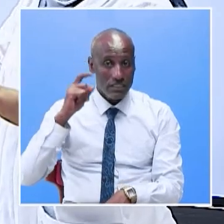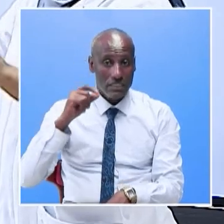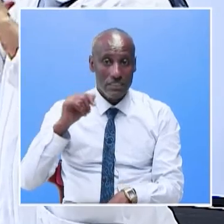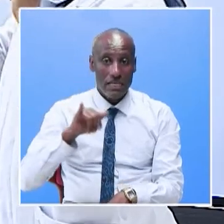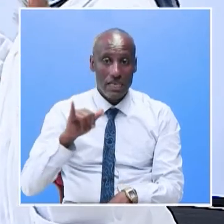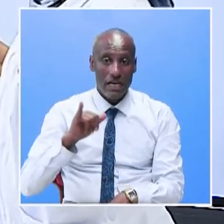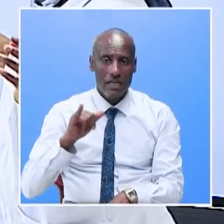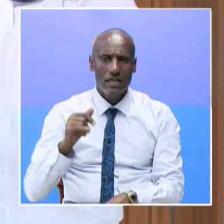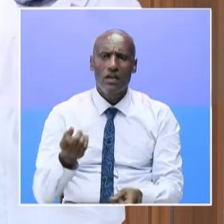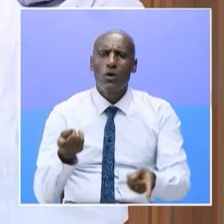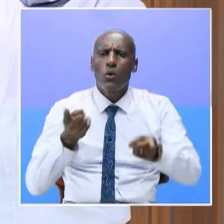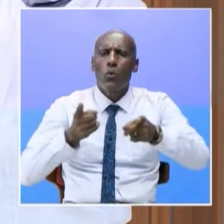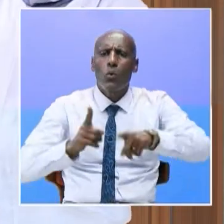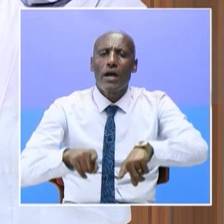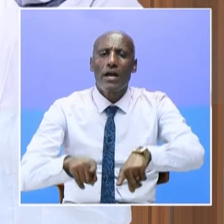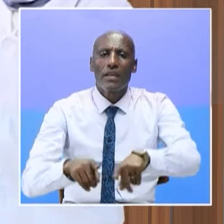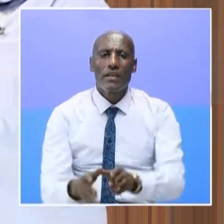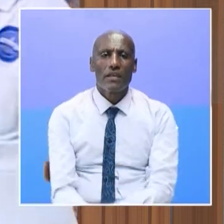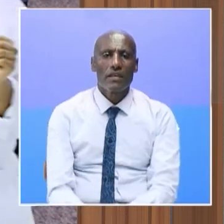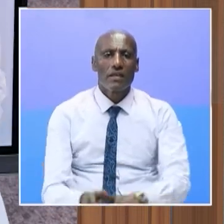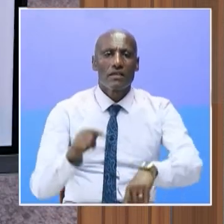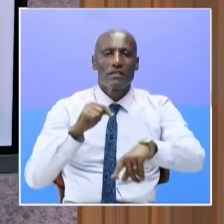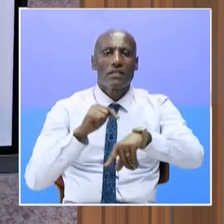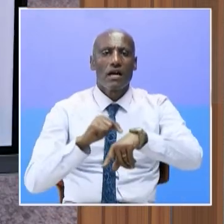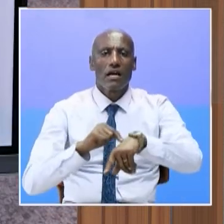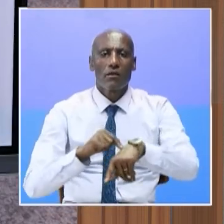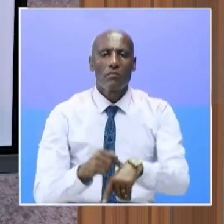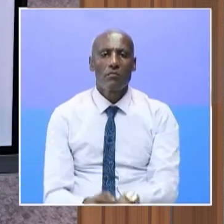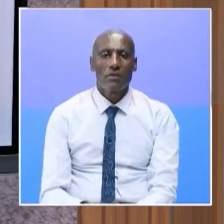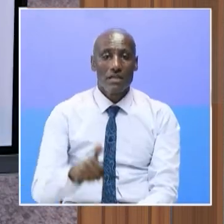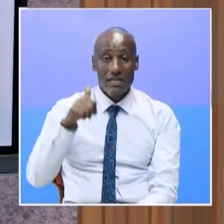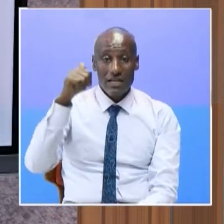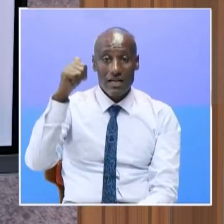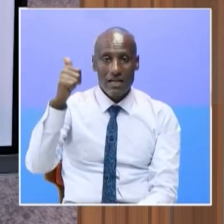it? When. Here is time by what? At.